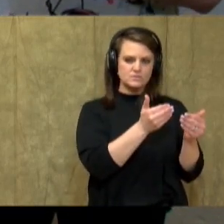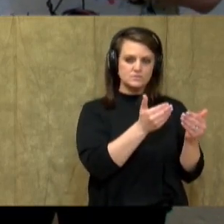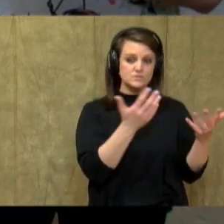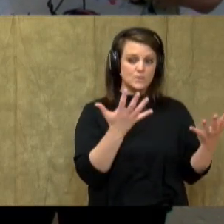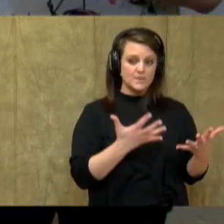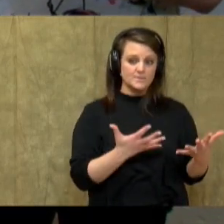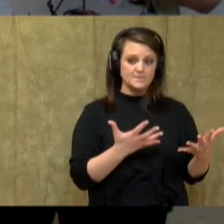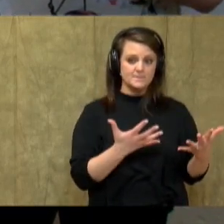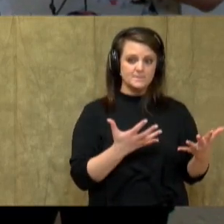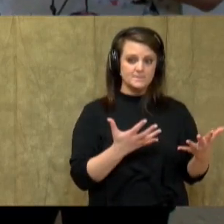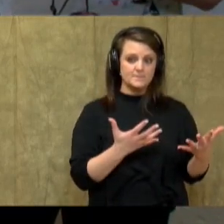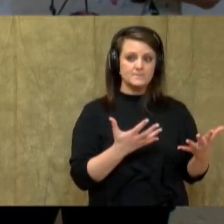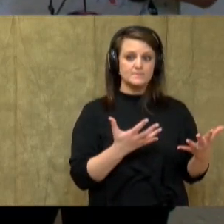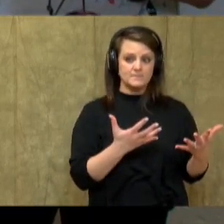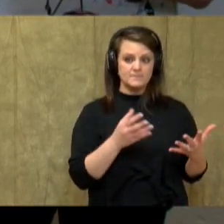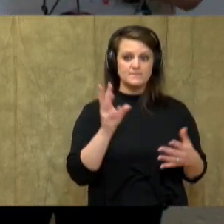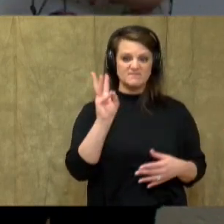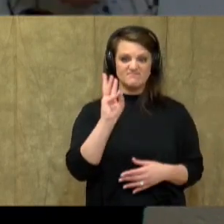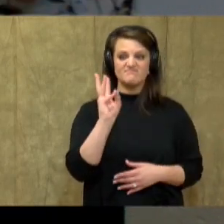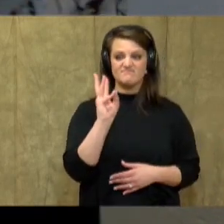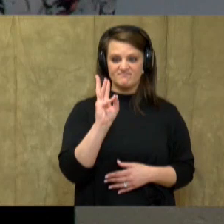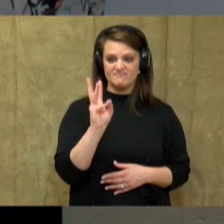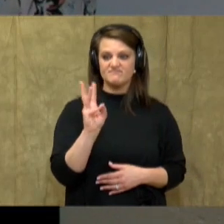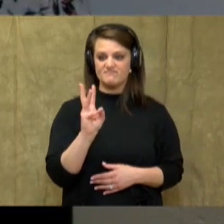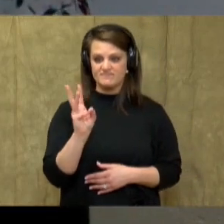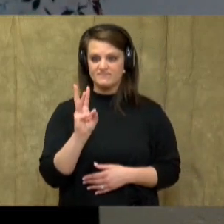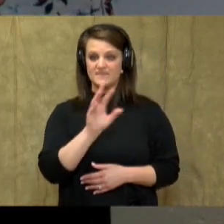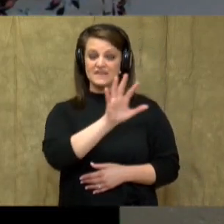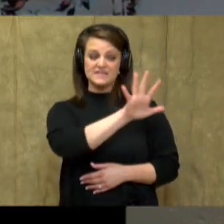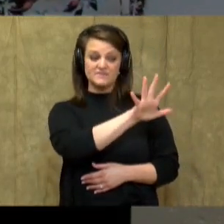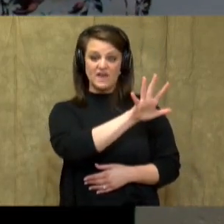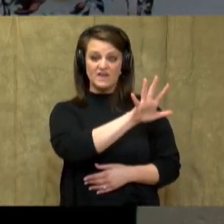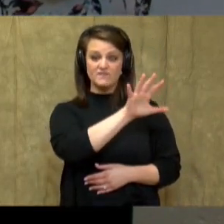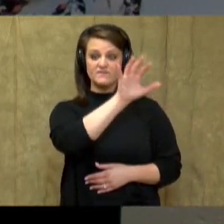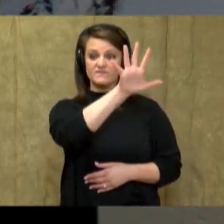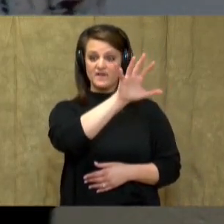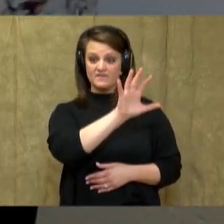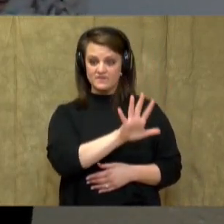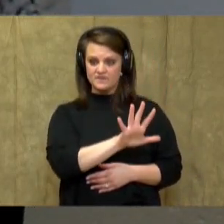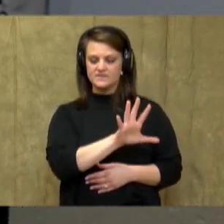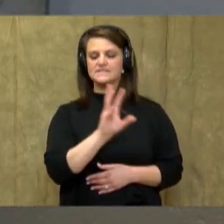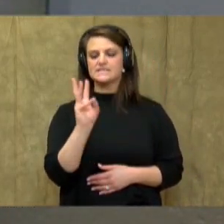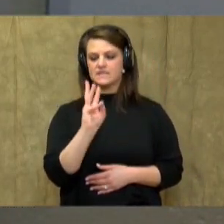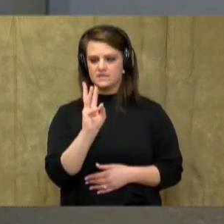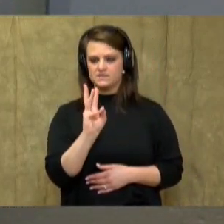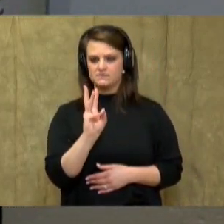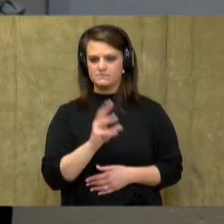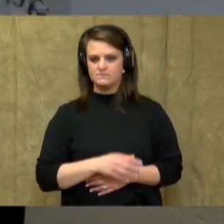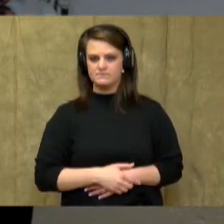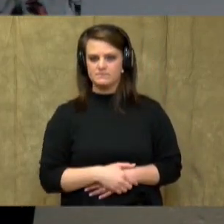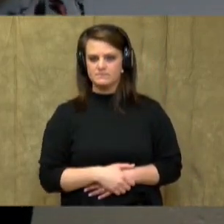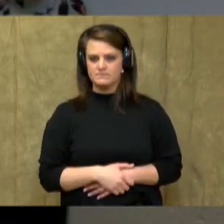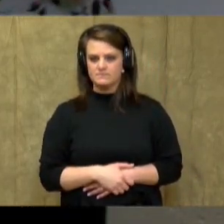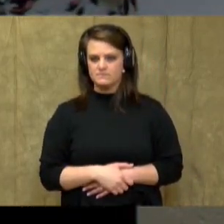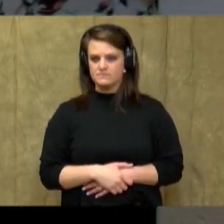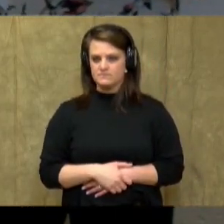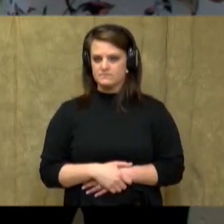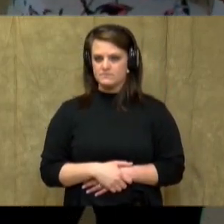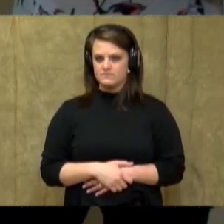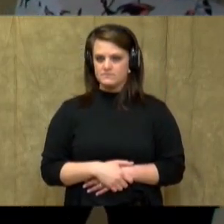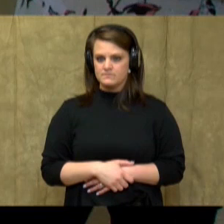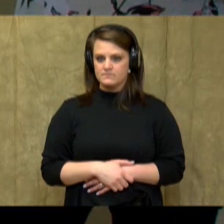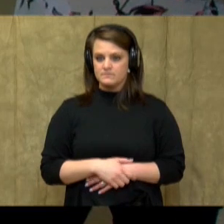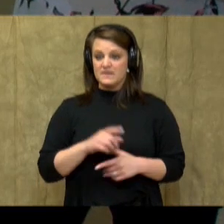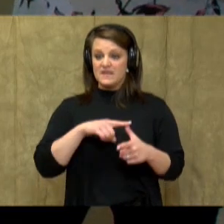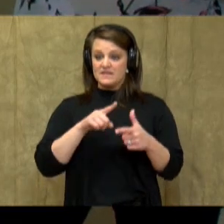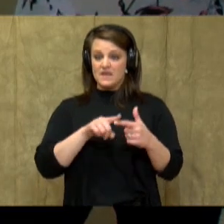what? 6. Yeah, because 5 and 5/5 would be 6. And then I think